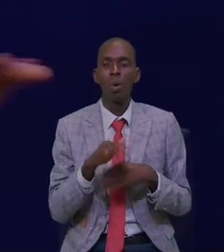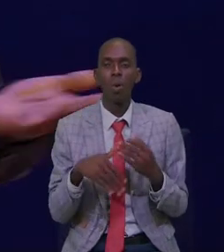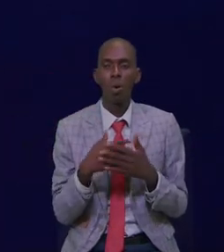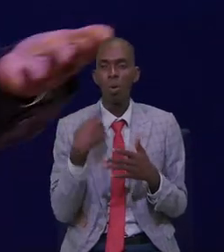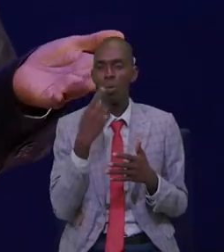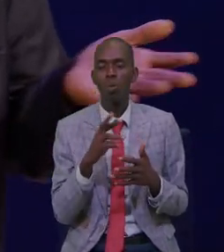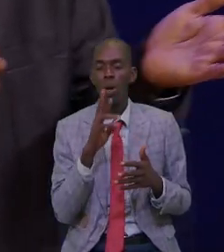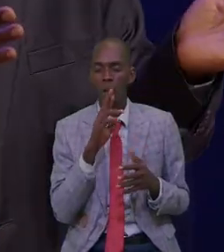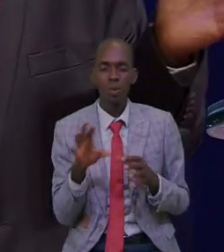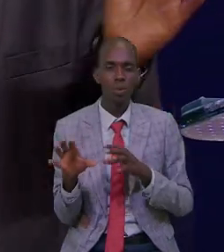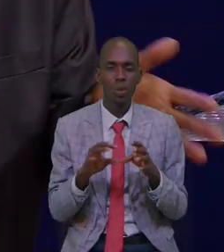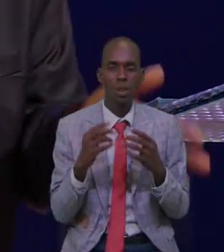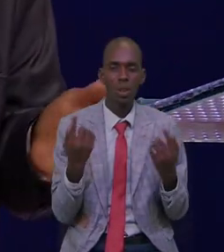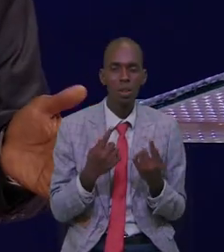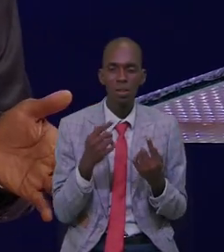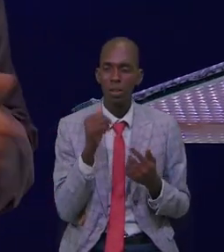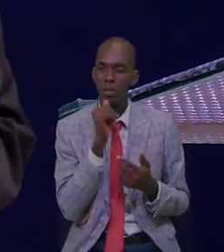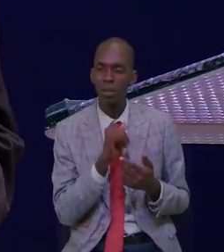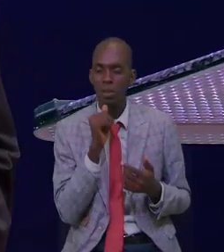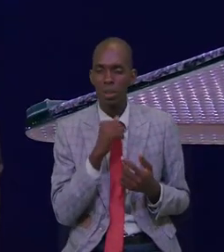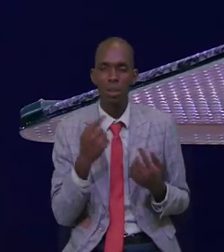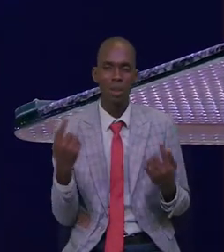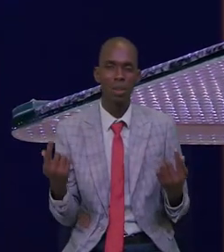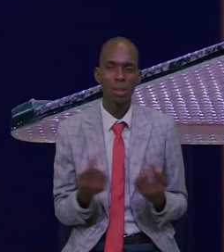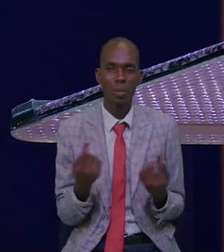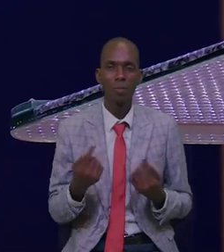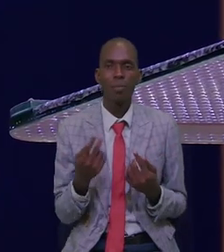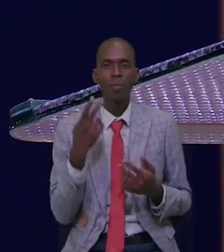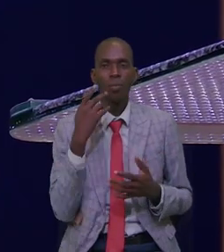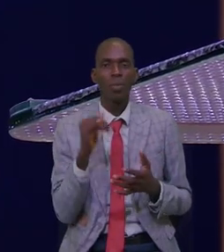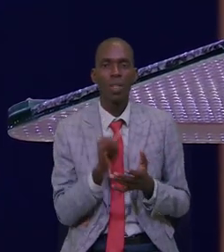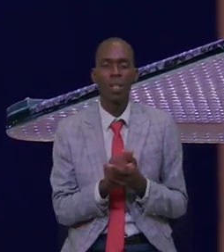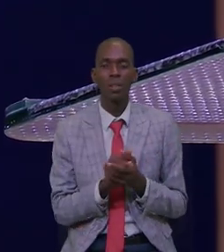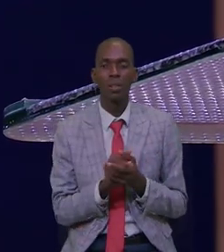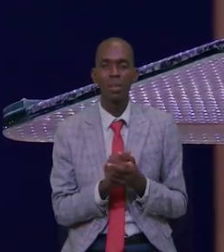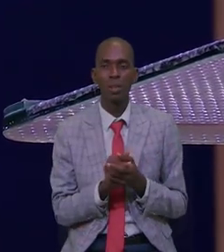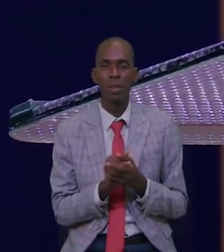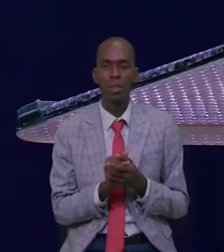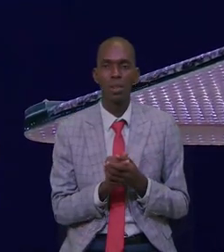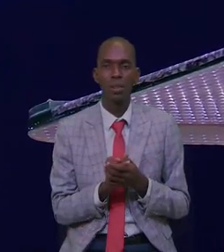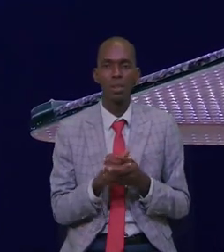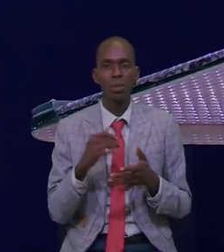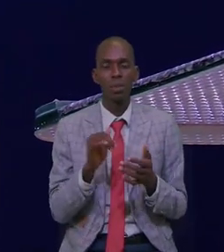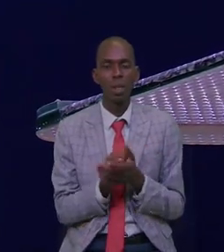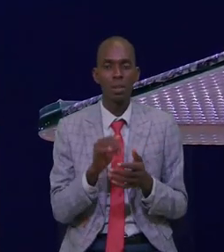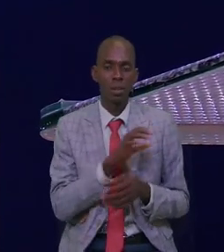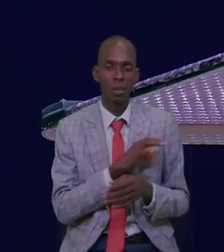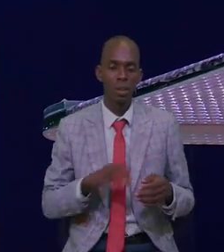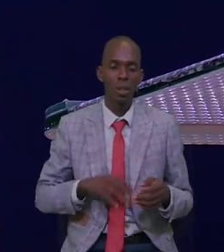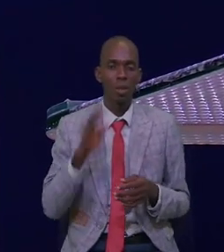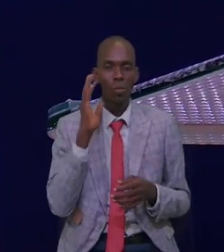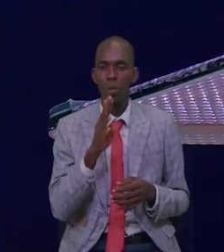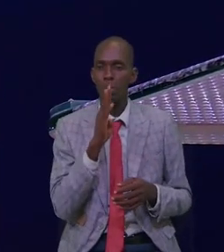sin, private sin, and they will not repent. They heard about the Savior, but they're too busy on their own